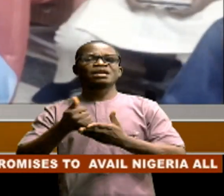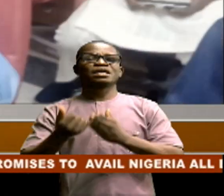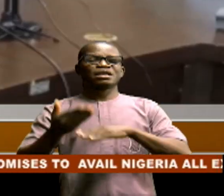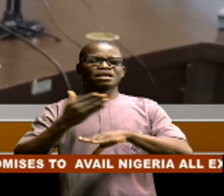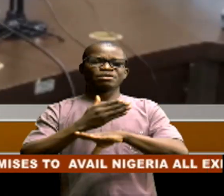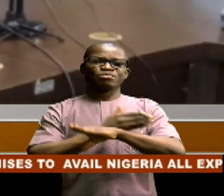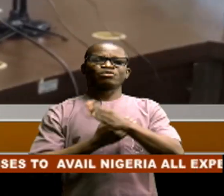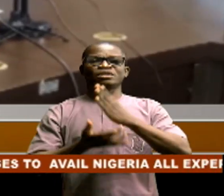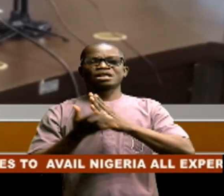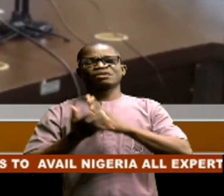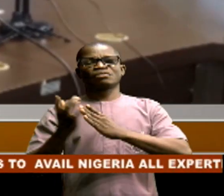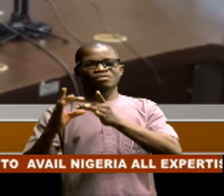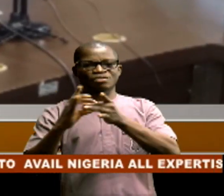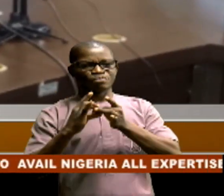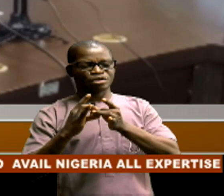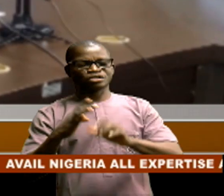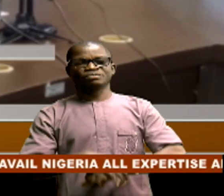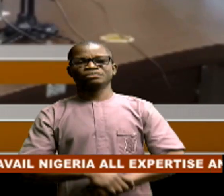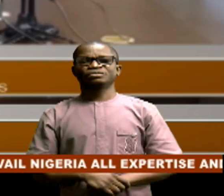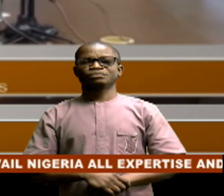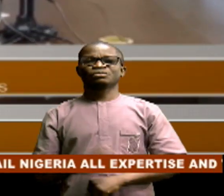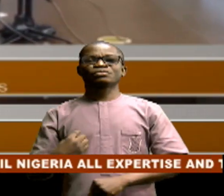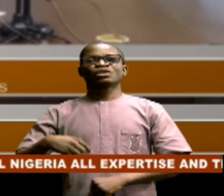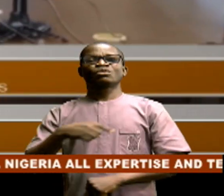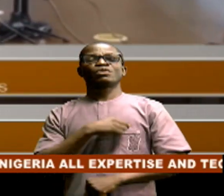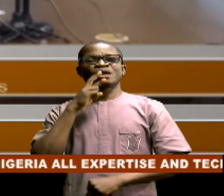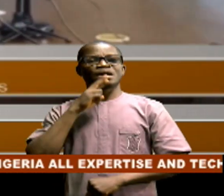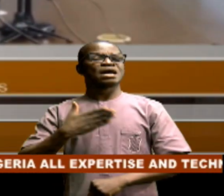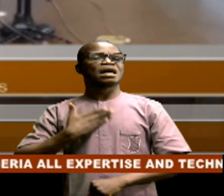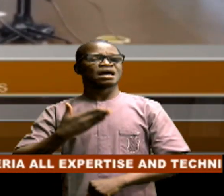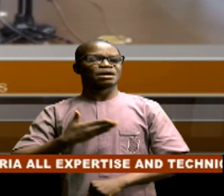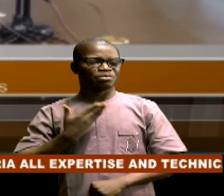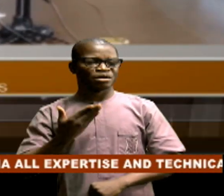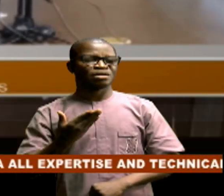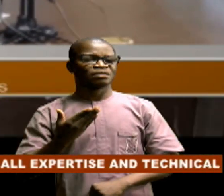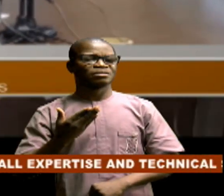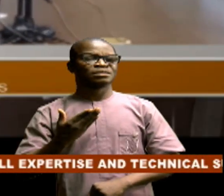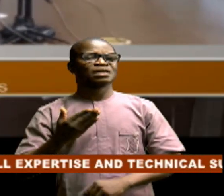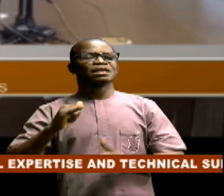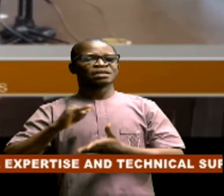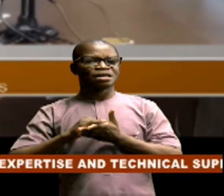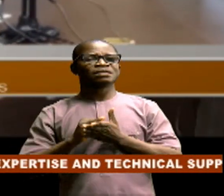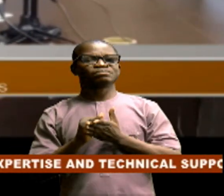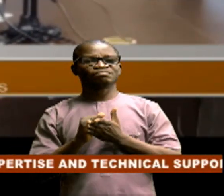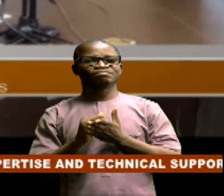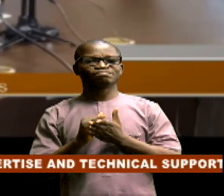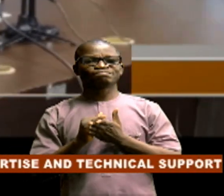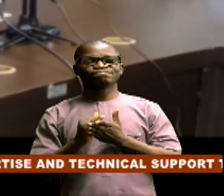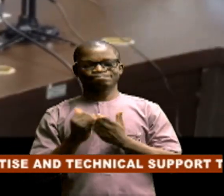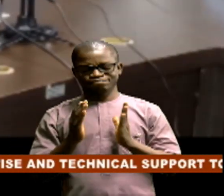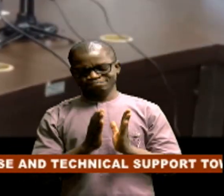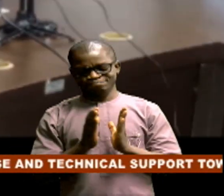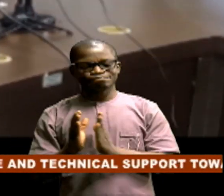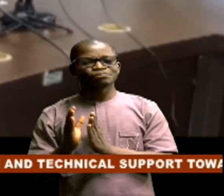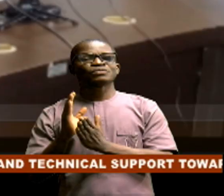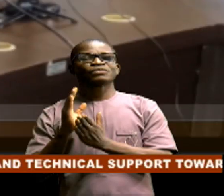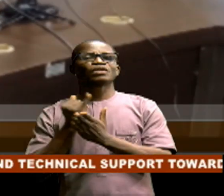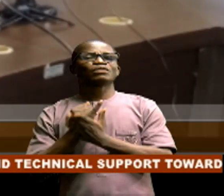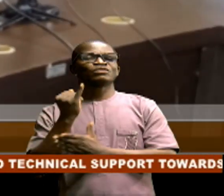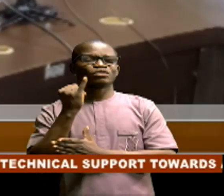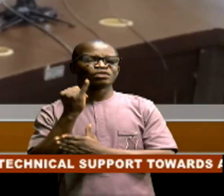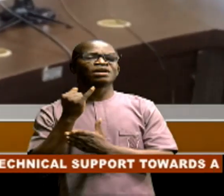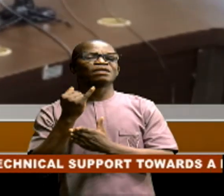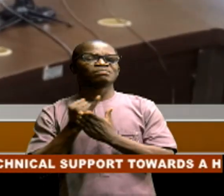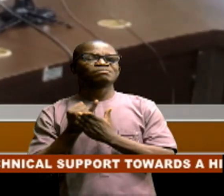cooperation. We're happy that the mechanism of the institution is still